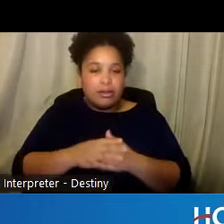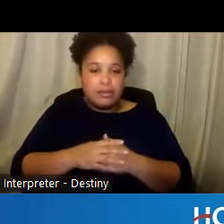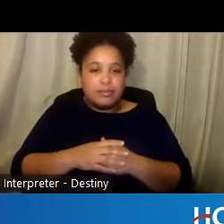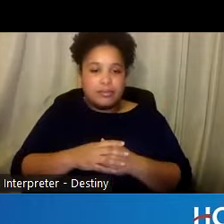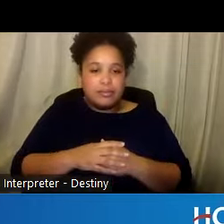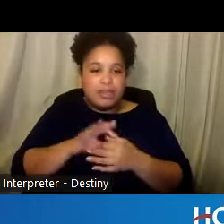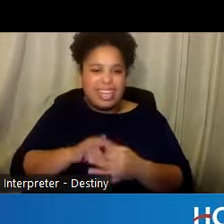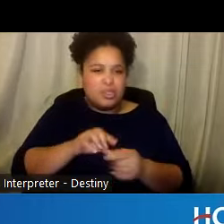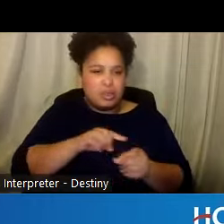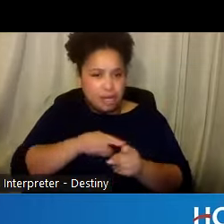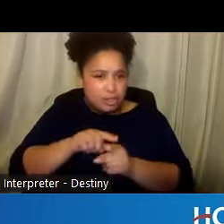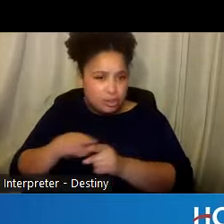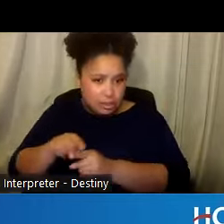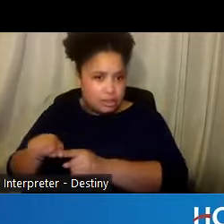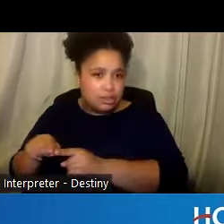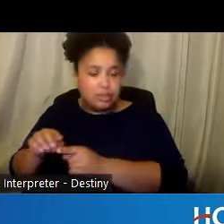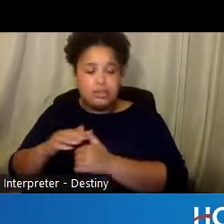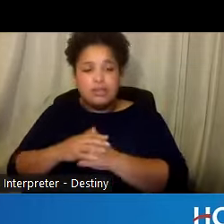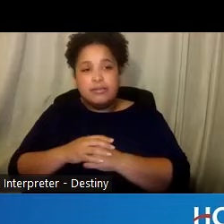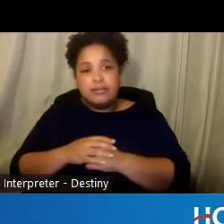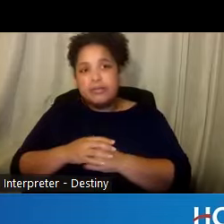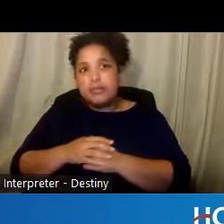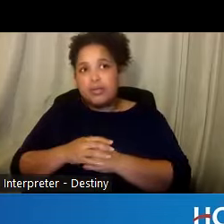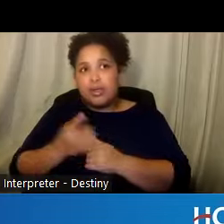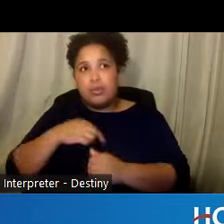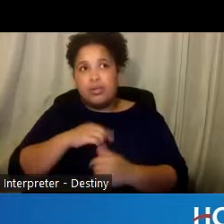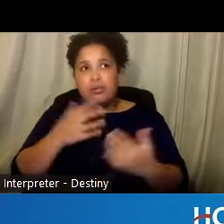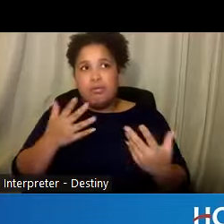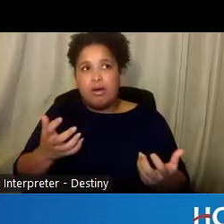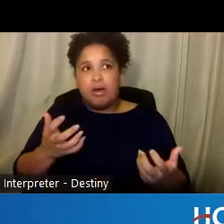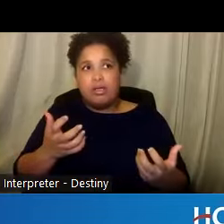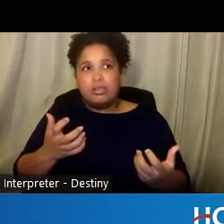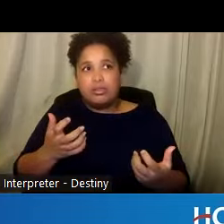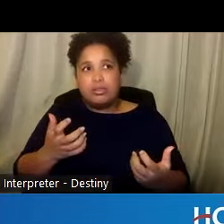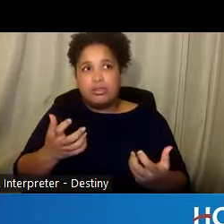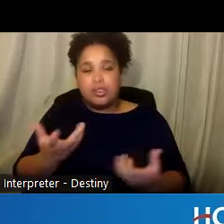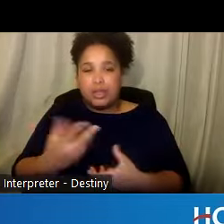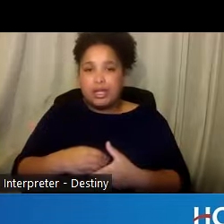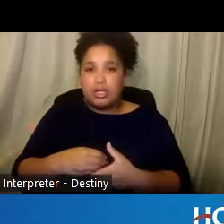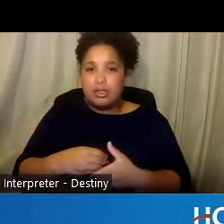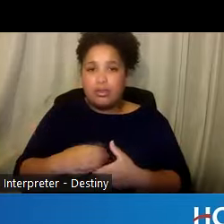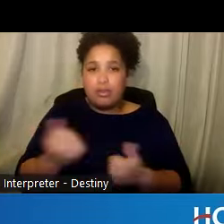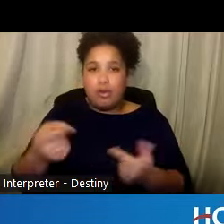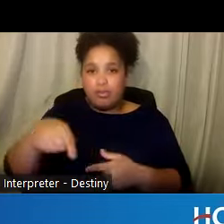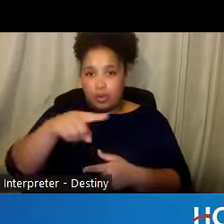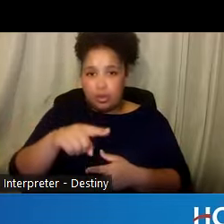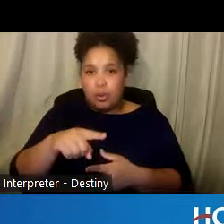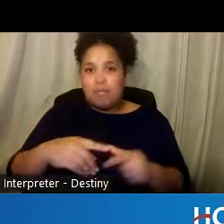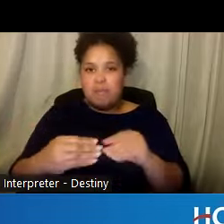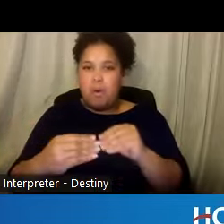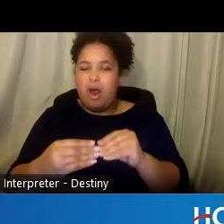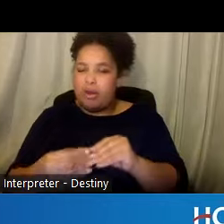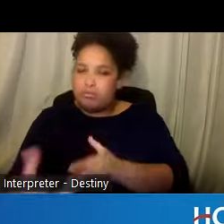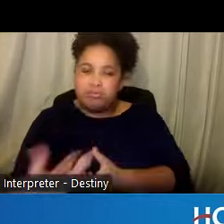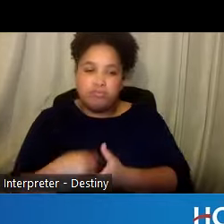the specialties that may exist, is that we want to engage all of you and many, many others